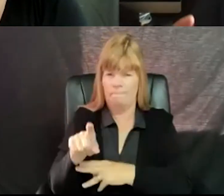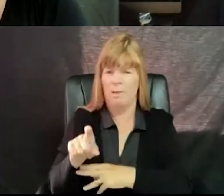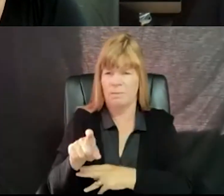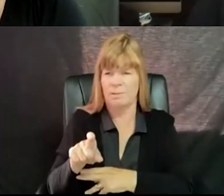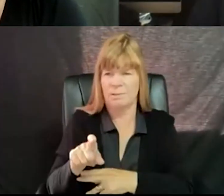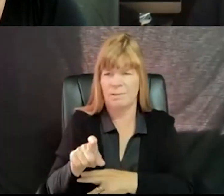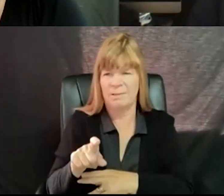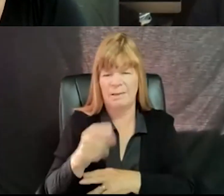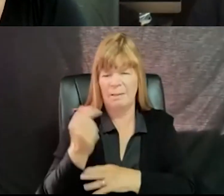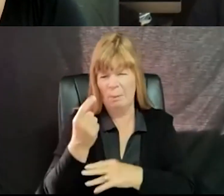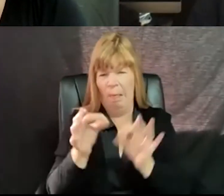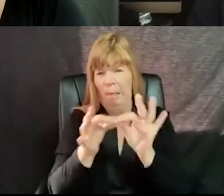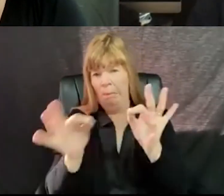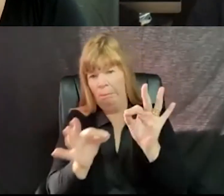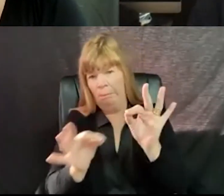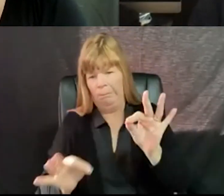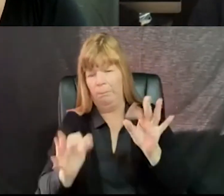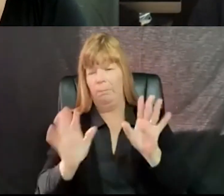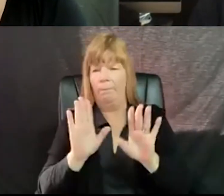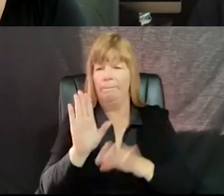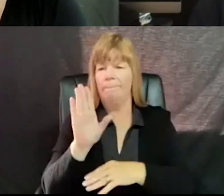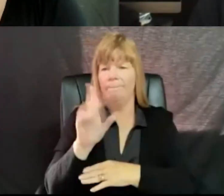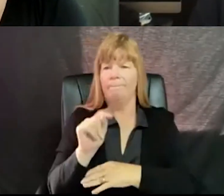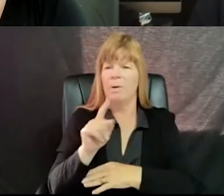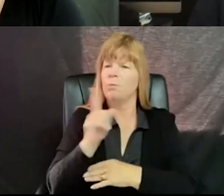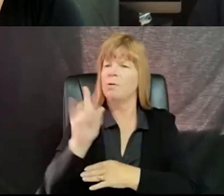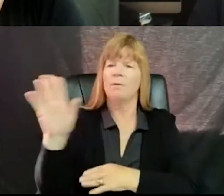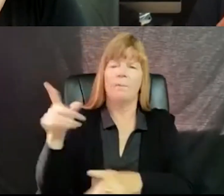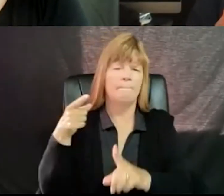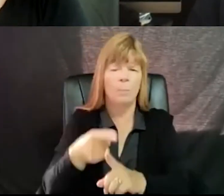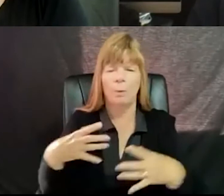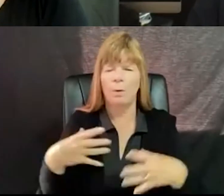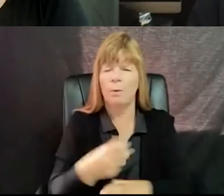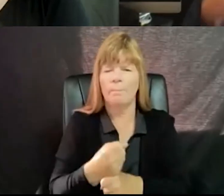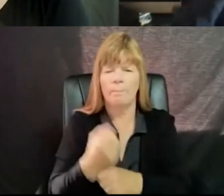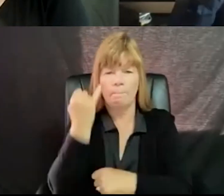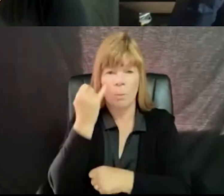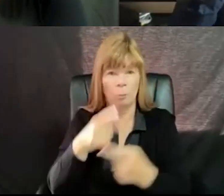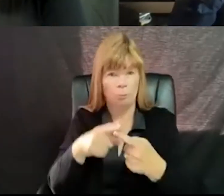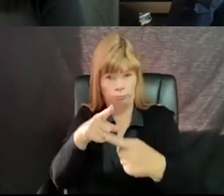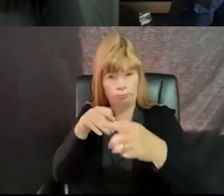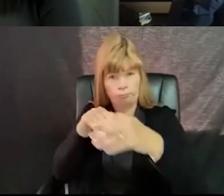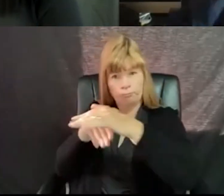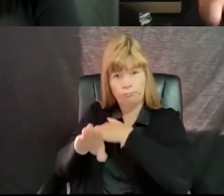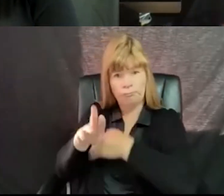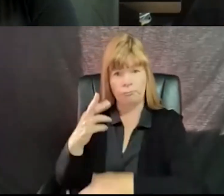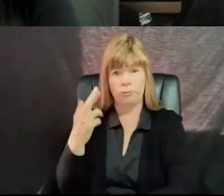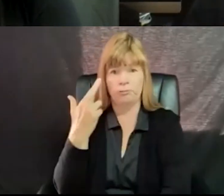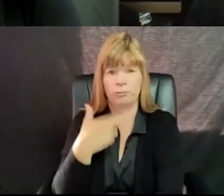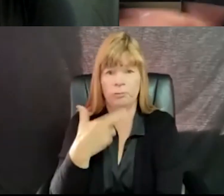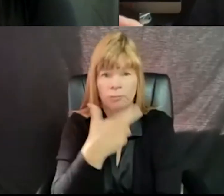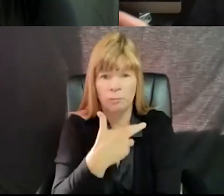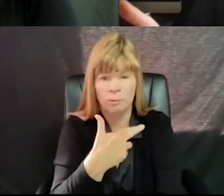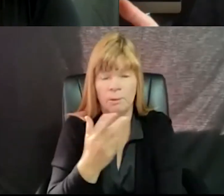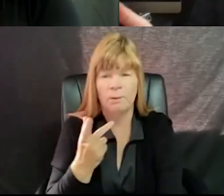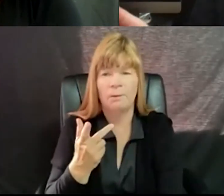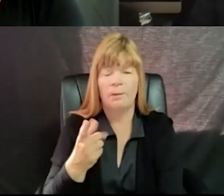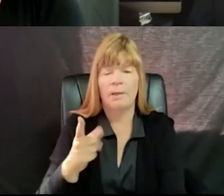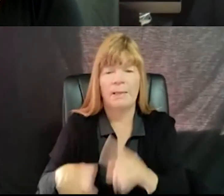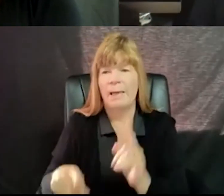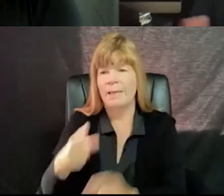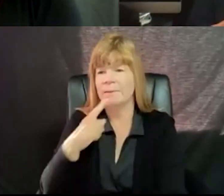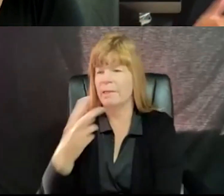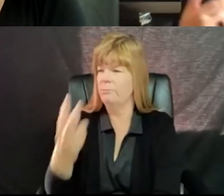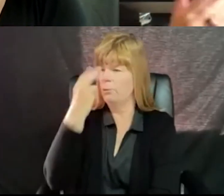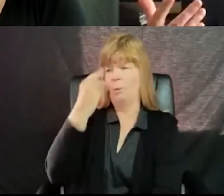of wordy, but it's essentially like if you go into a restaurant, they can't tell you can't come